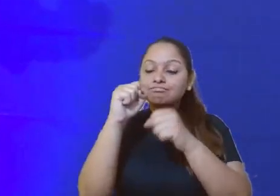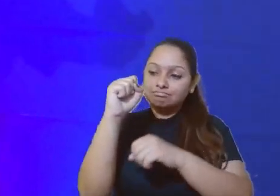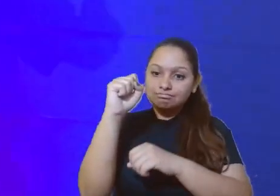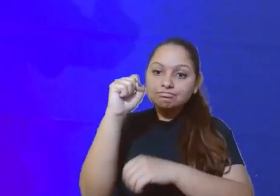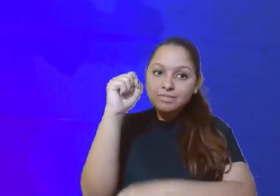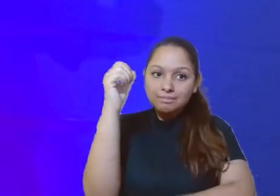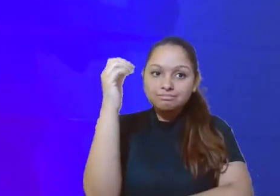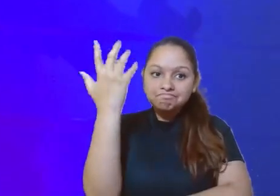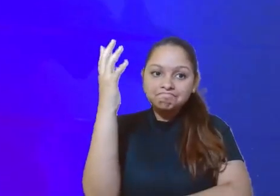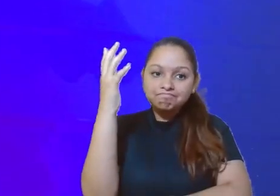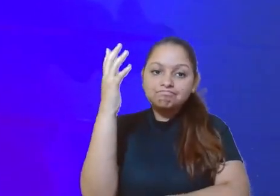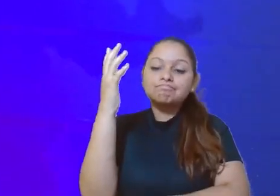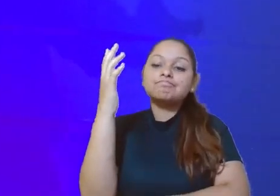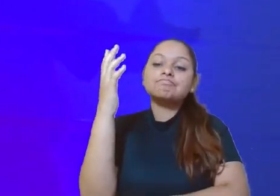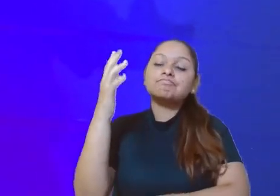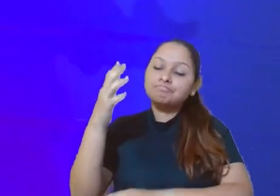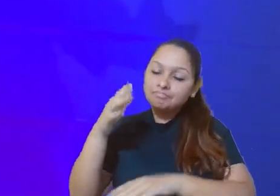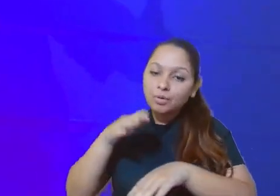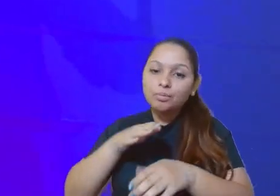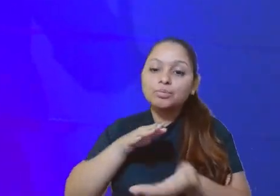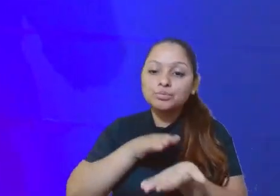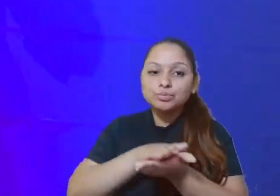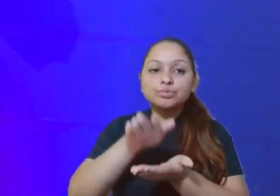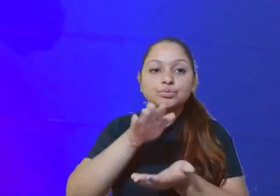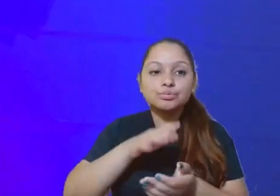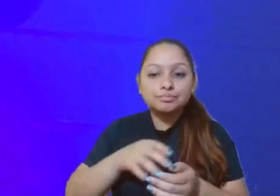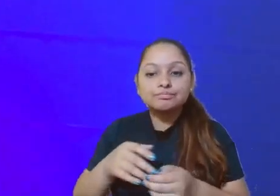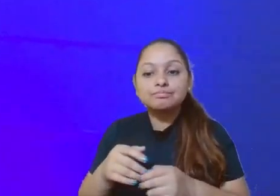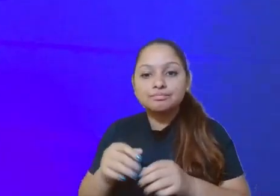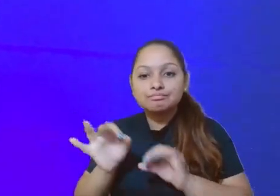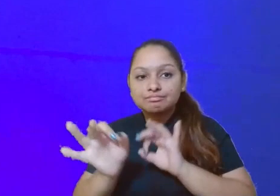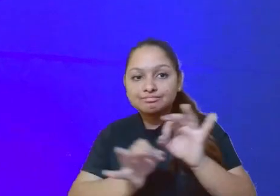Here would be interesting to us to make developments in genomics,